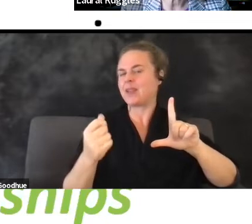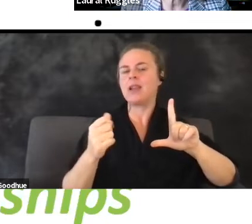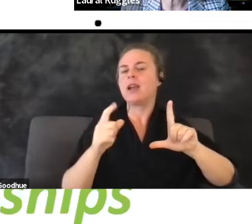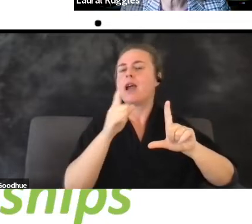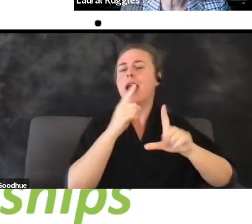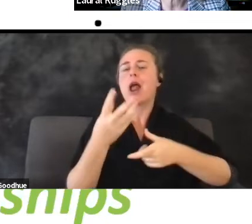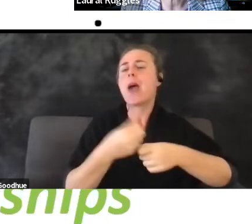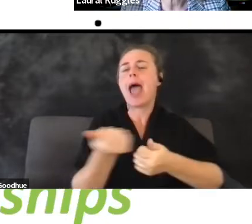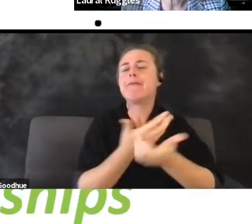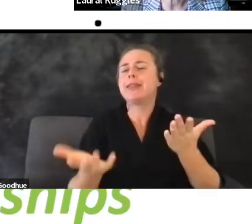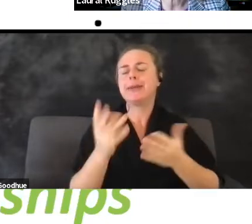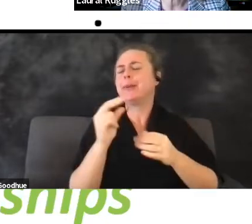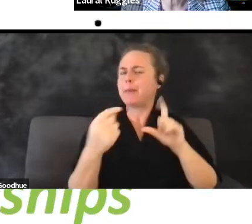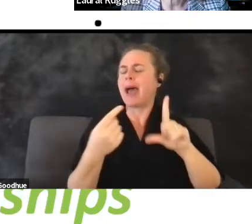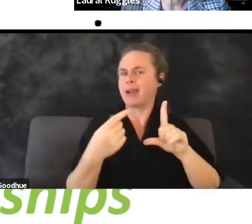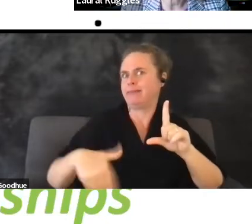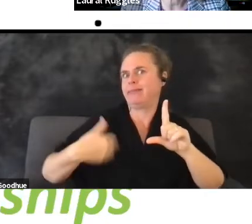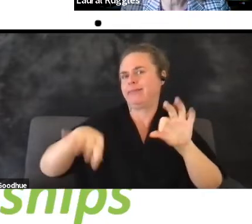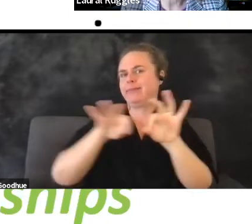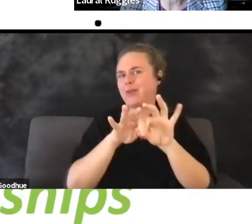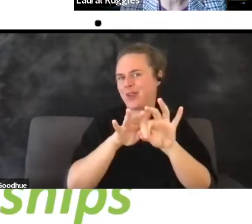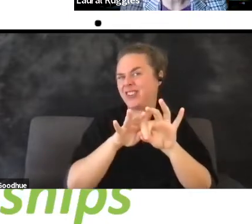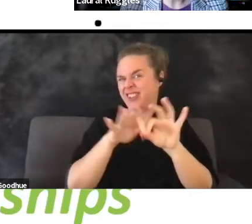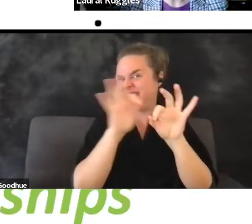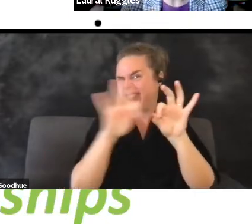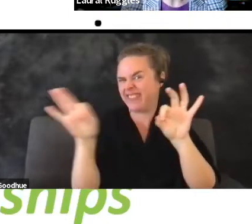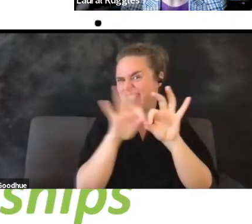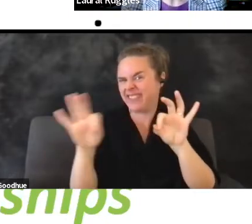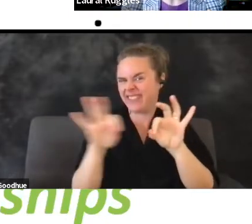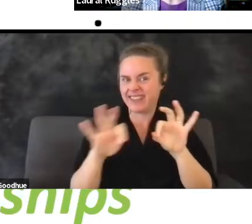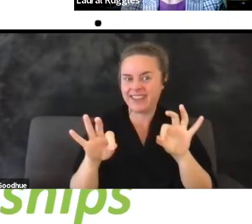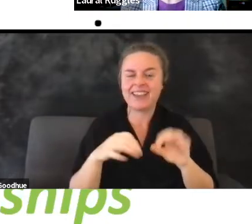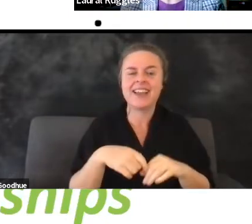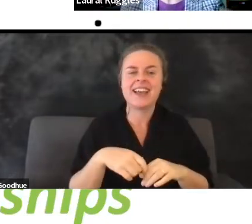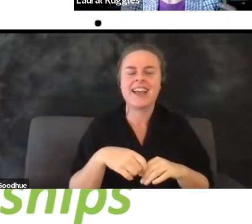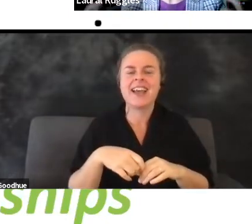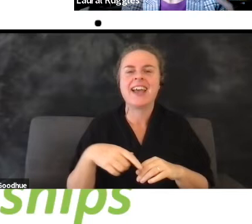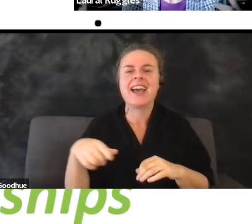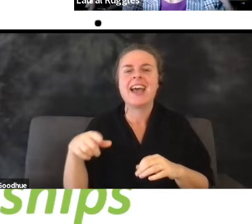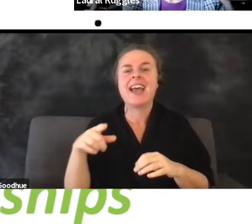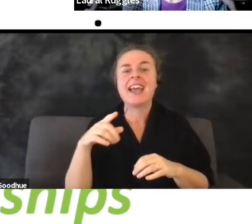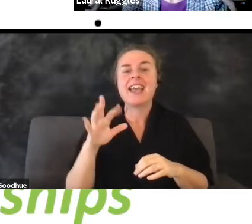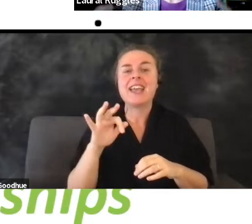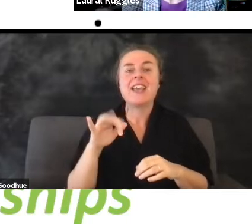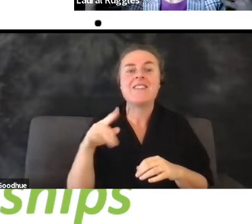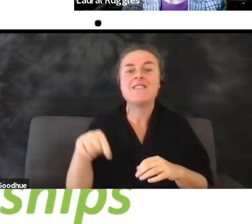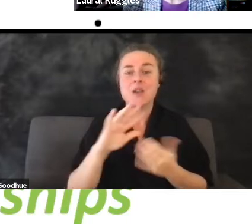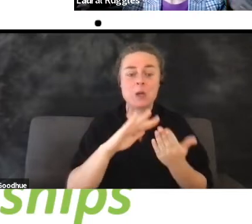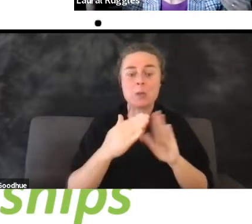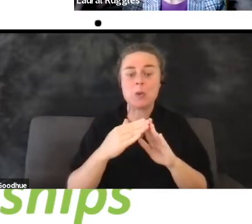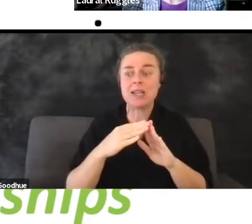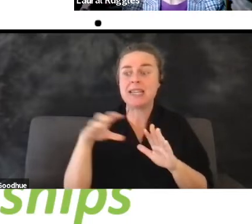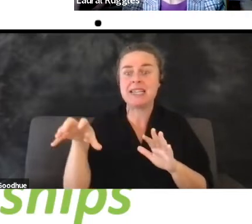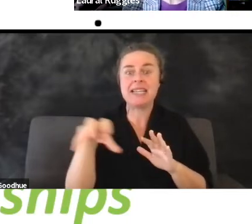it really holds true as far as you as a region, as communities coming together. If you really want to address those